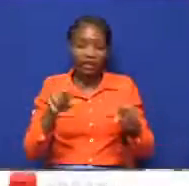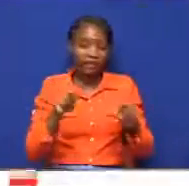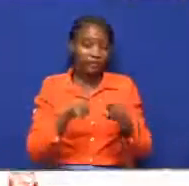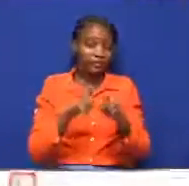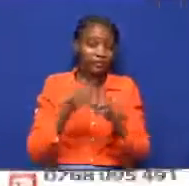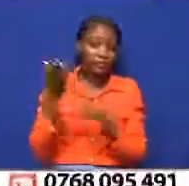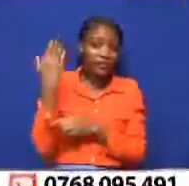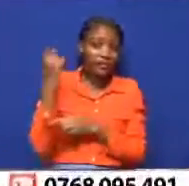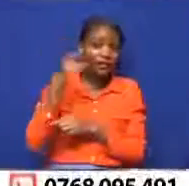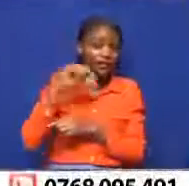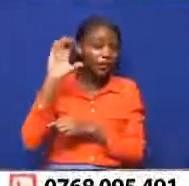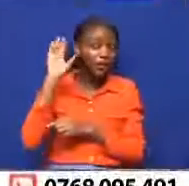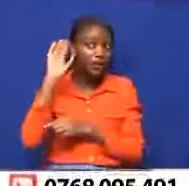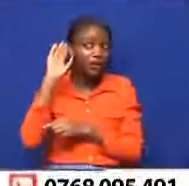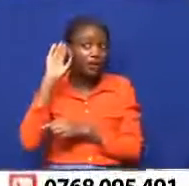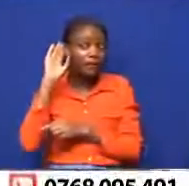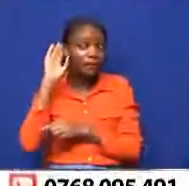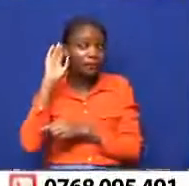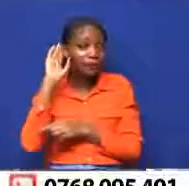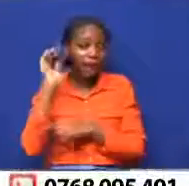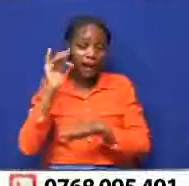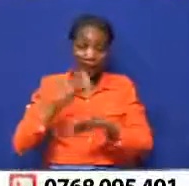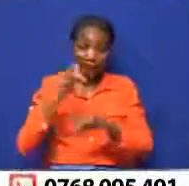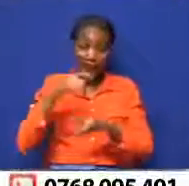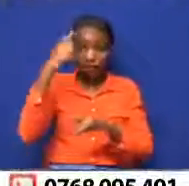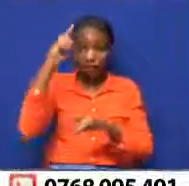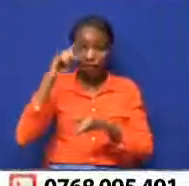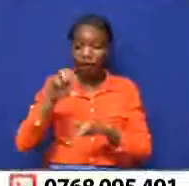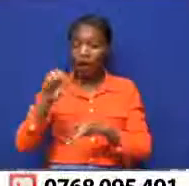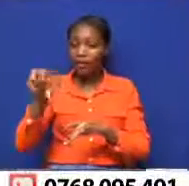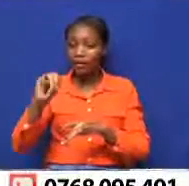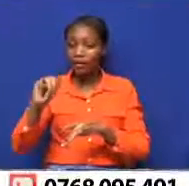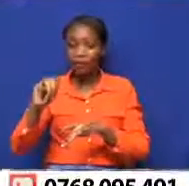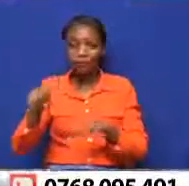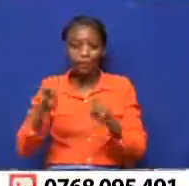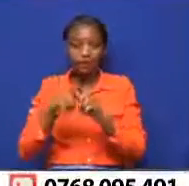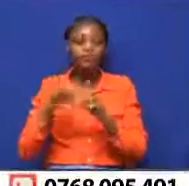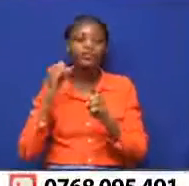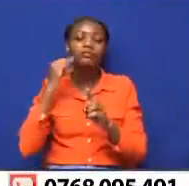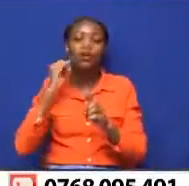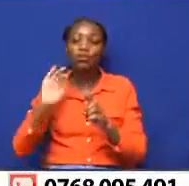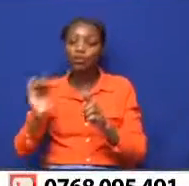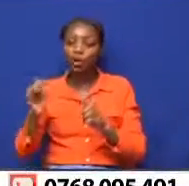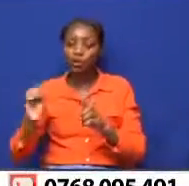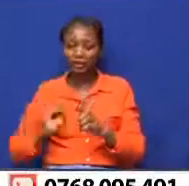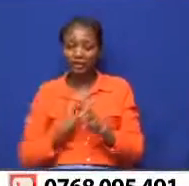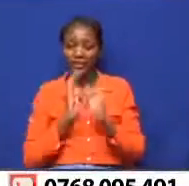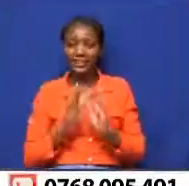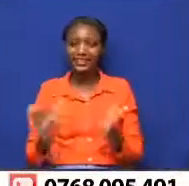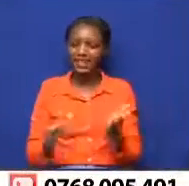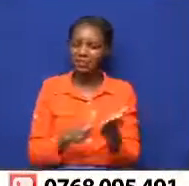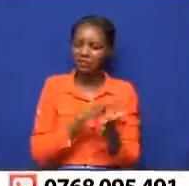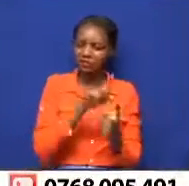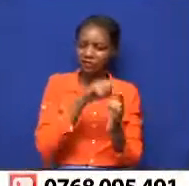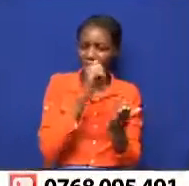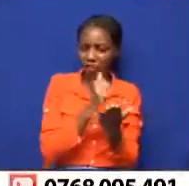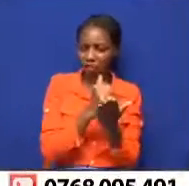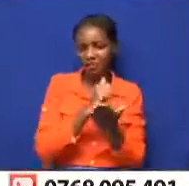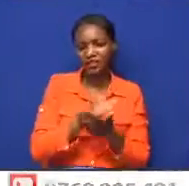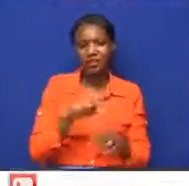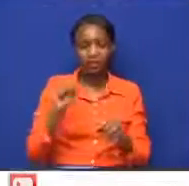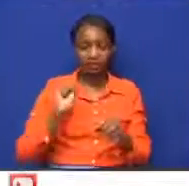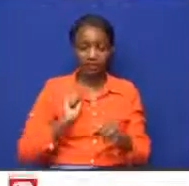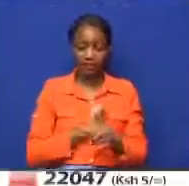latest pushing the last nail down the coffin after the president blatantly cracked his whip on Team Tangatanga from the